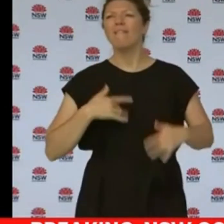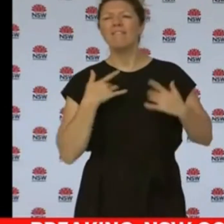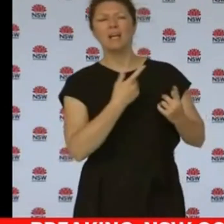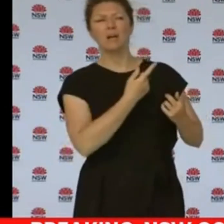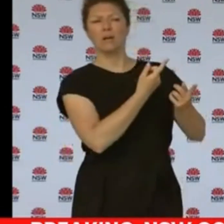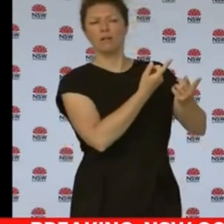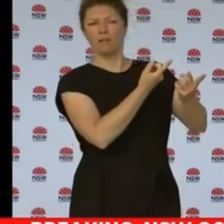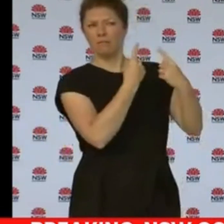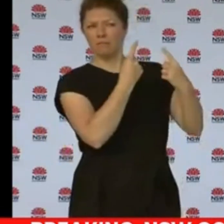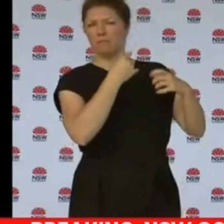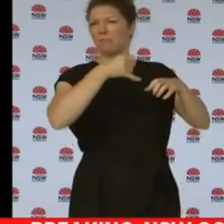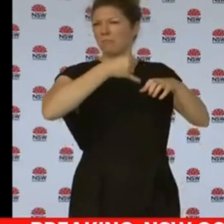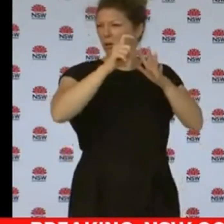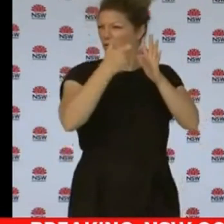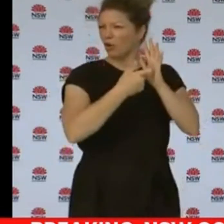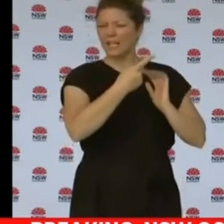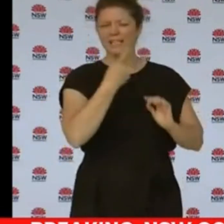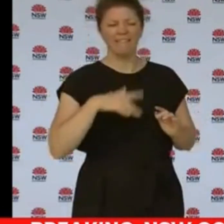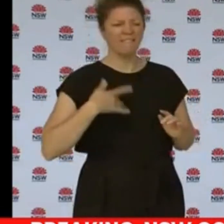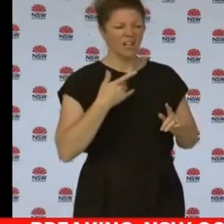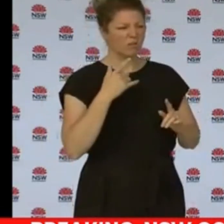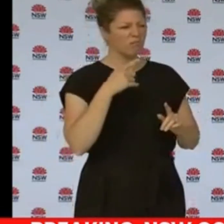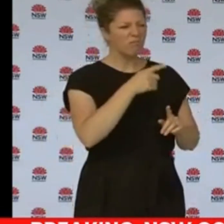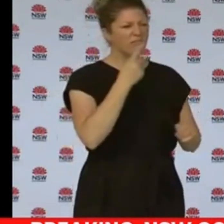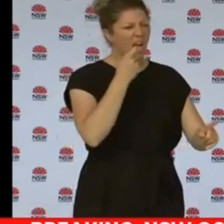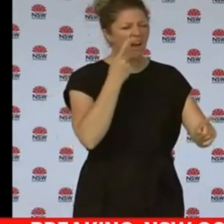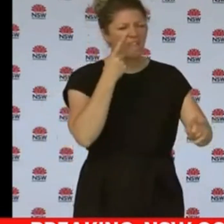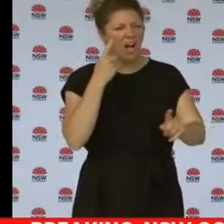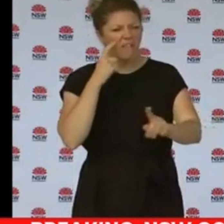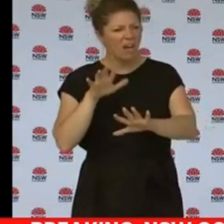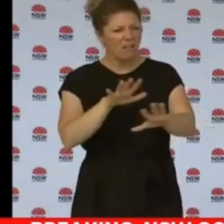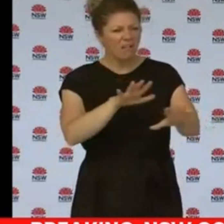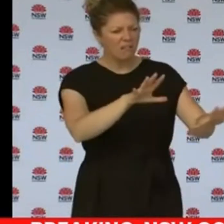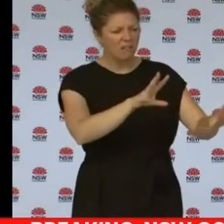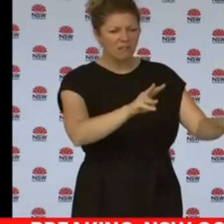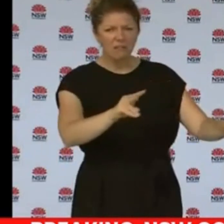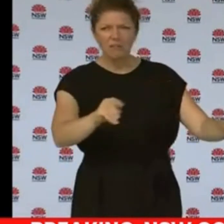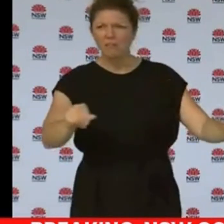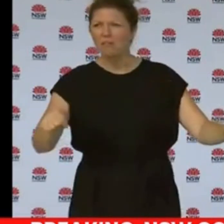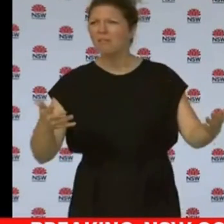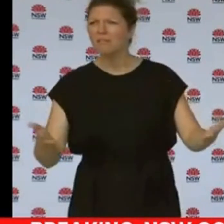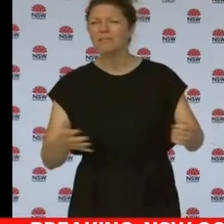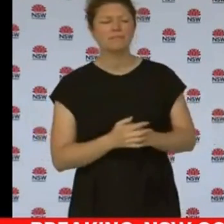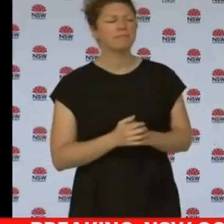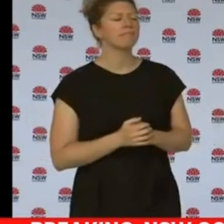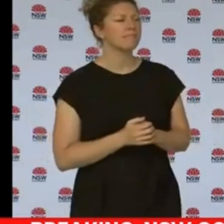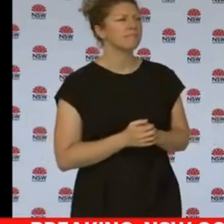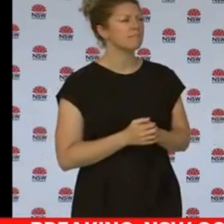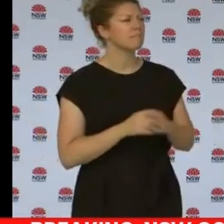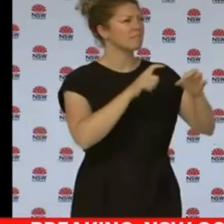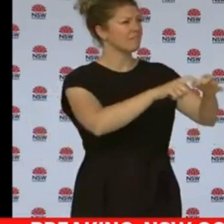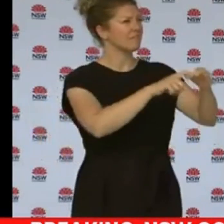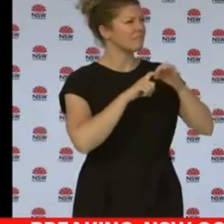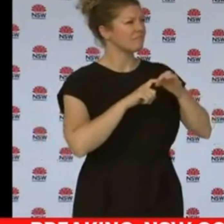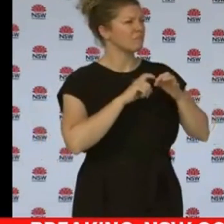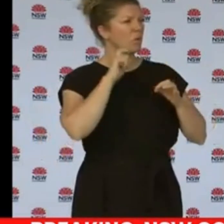us, we're pretty confident we've got all the chains of transmission or they're all at dead ends, we can now ease restrictions, that's when we'll do that. Like, I mean,